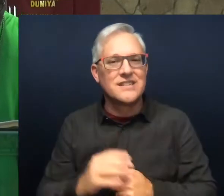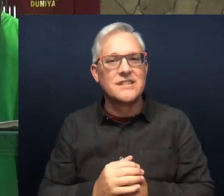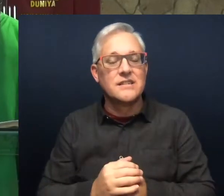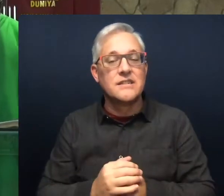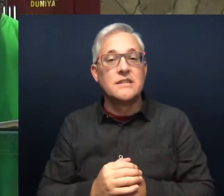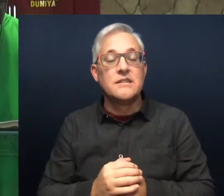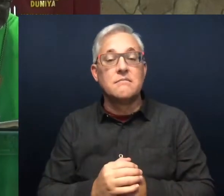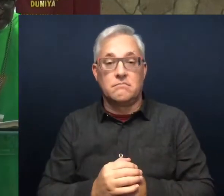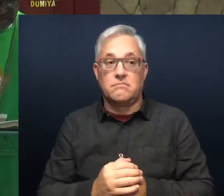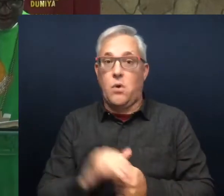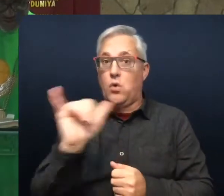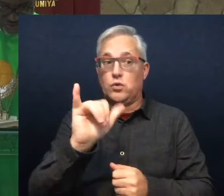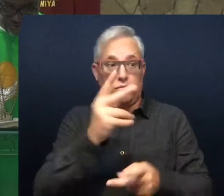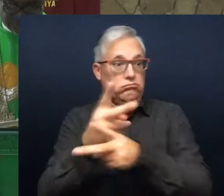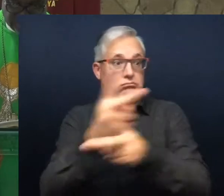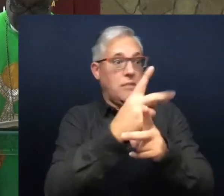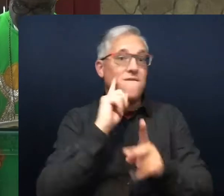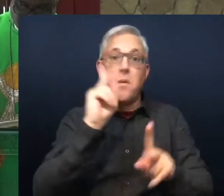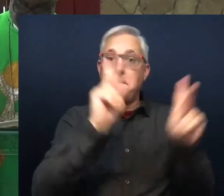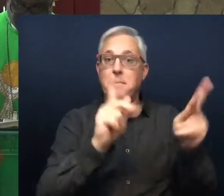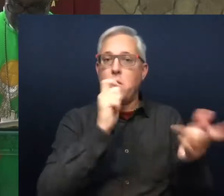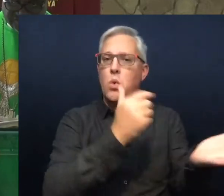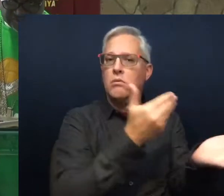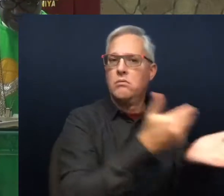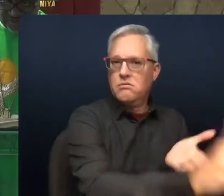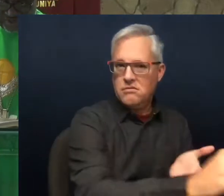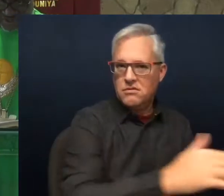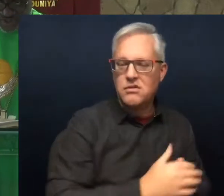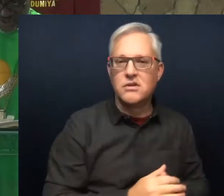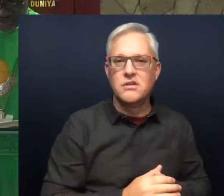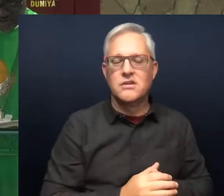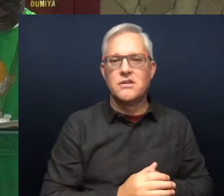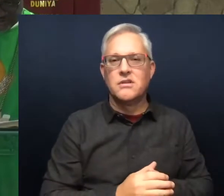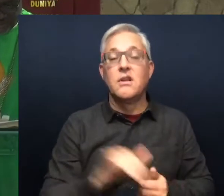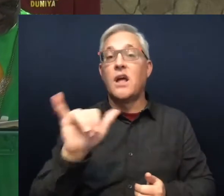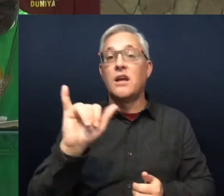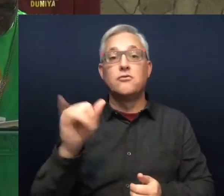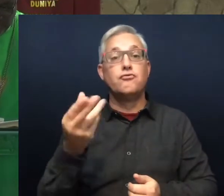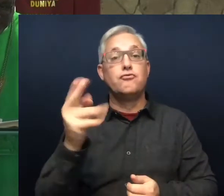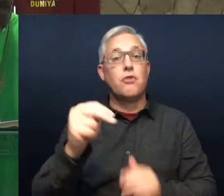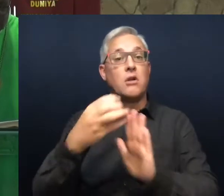even for the dejected. Truth is what John chapter 1